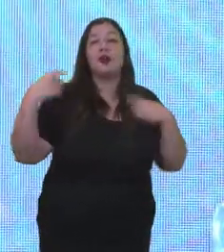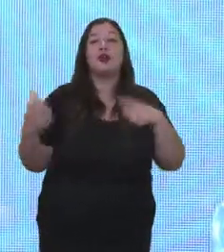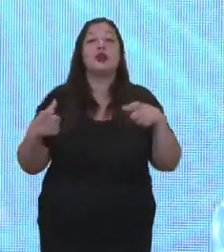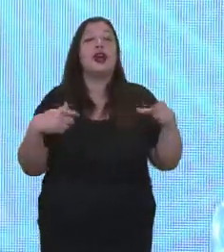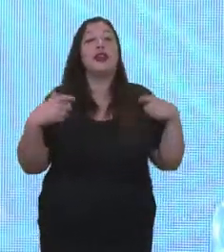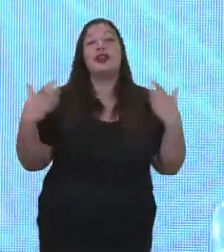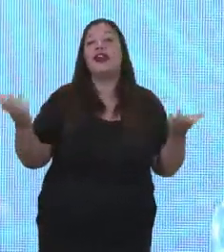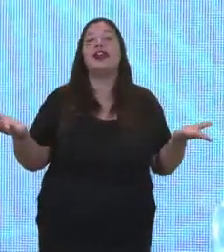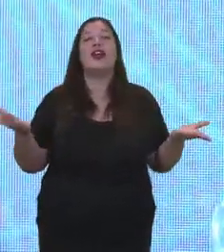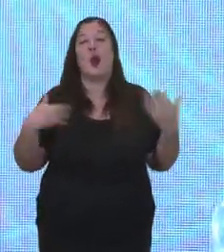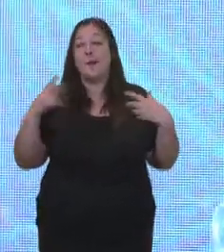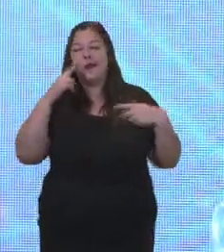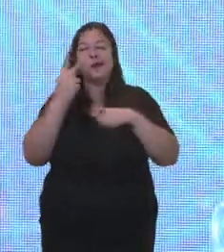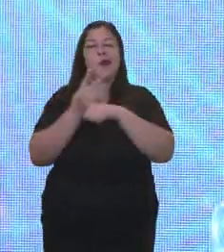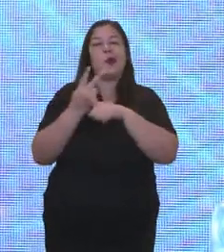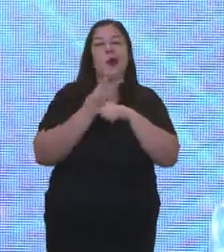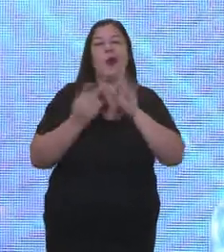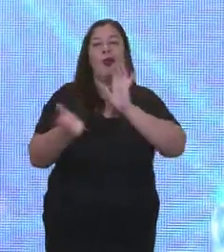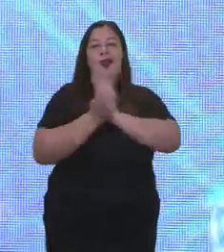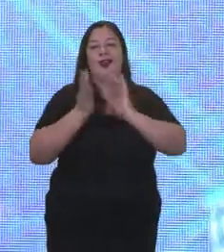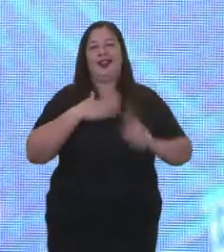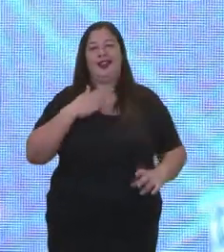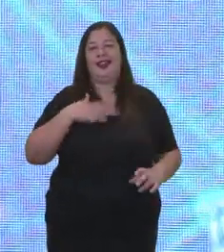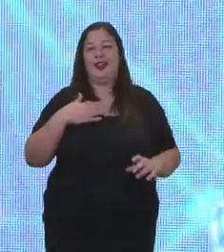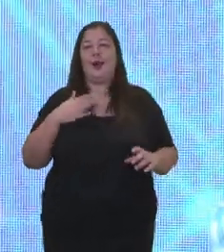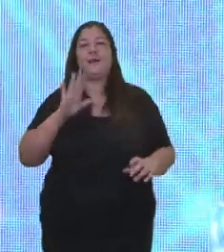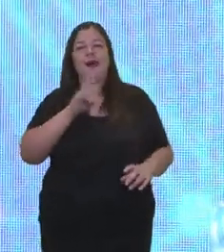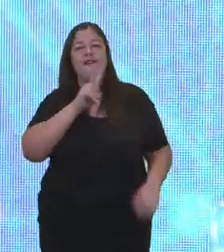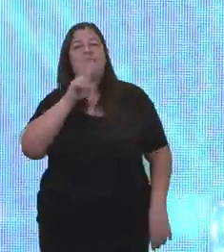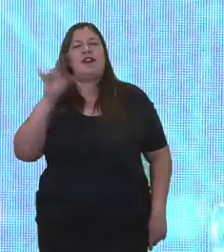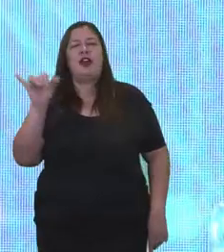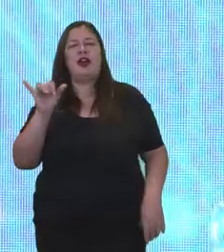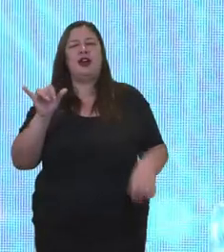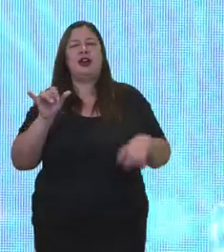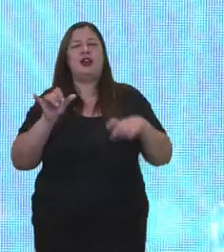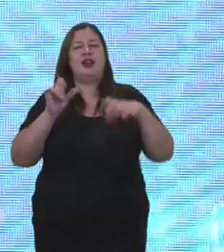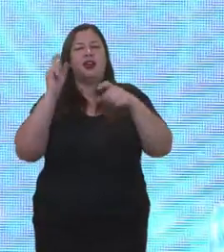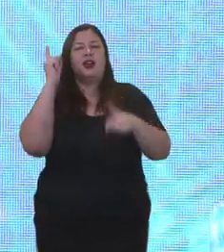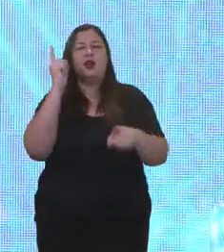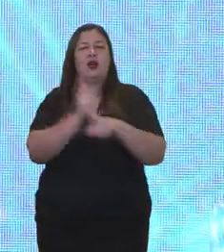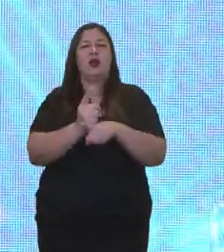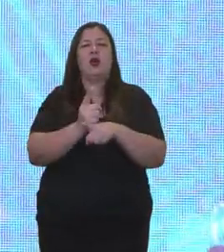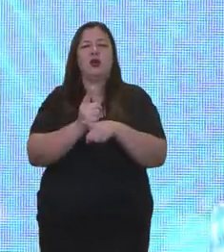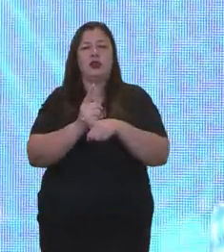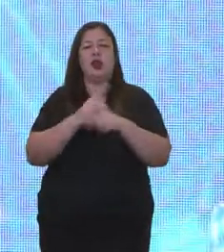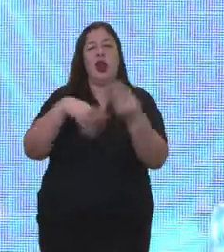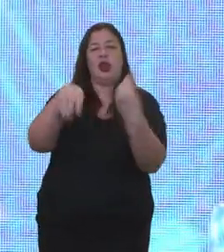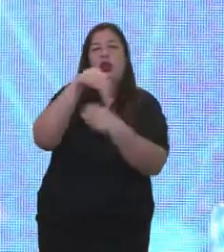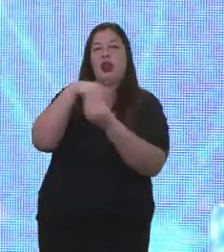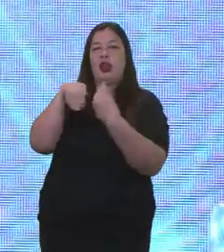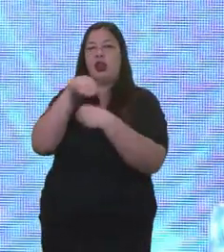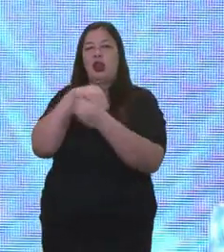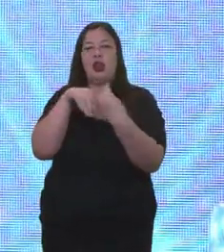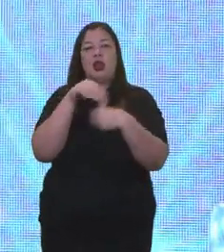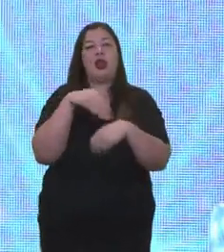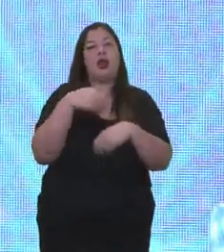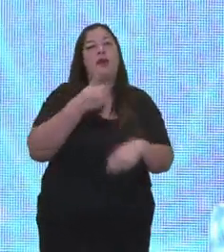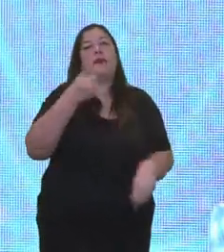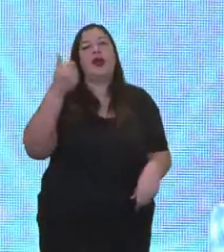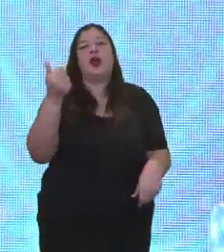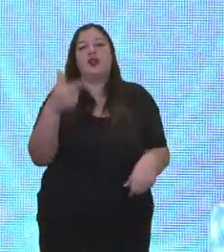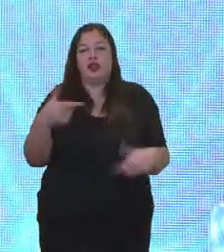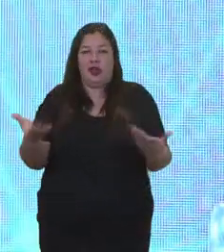women? I'm looking for my tribe. But we will, at some point, we will find a much